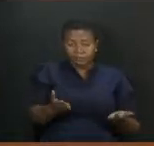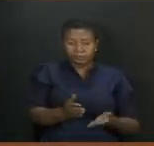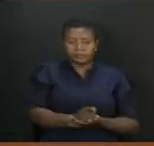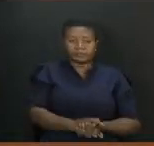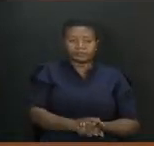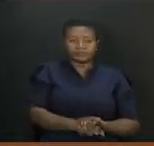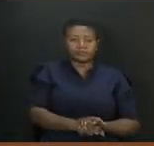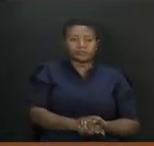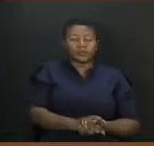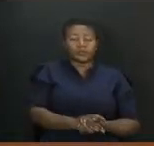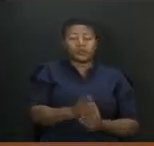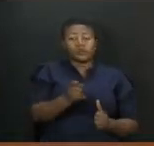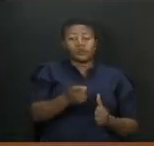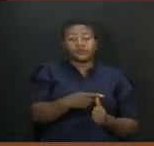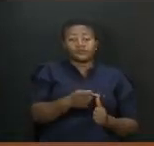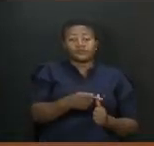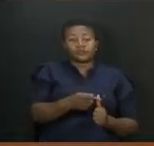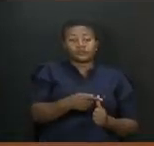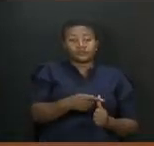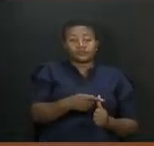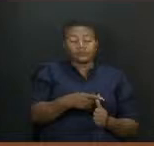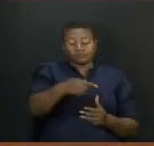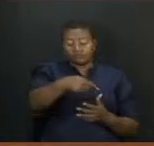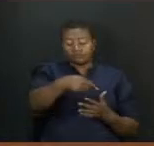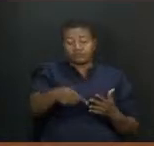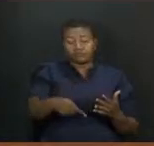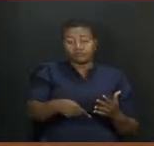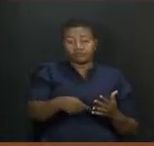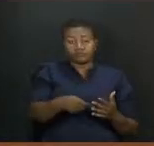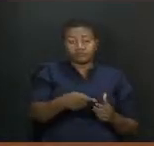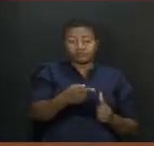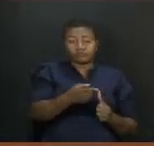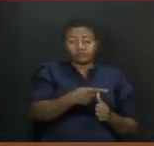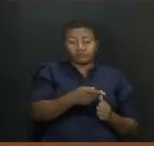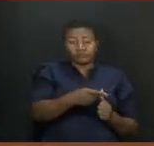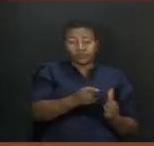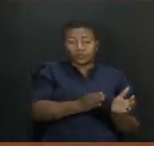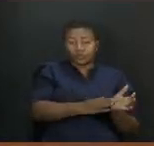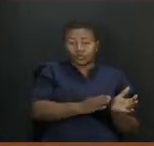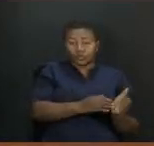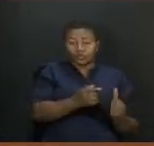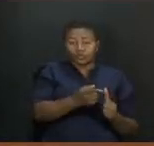are from the following institutions: